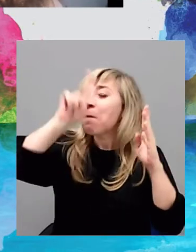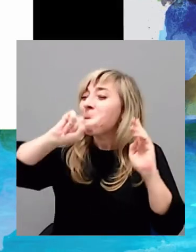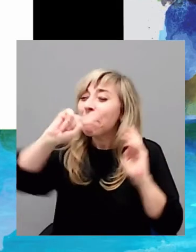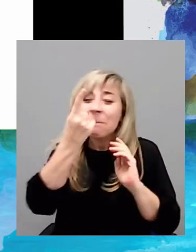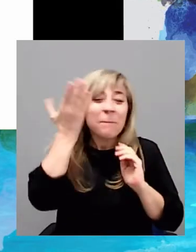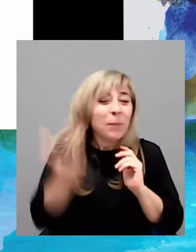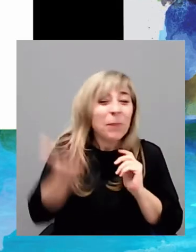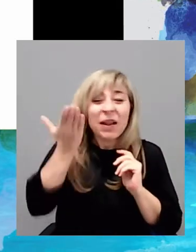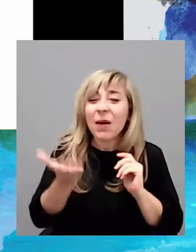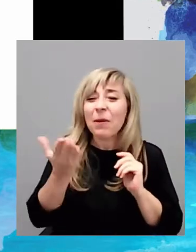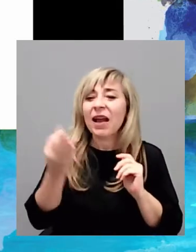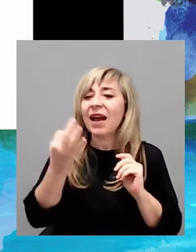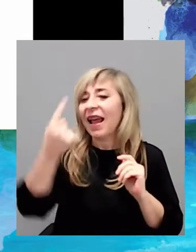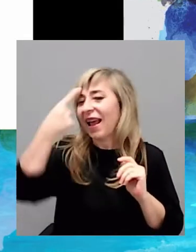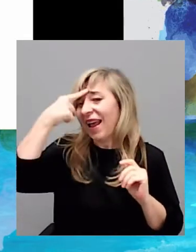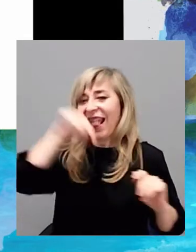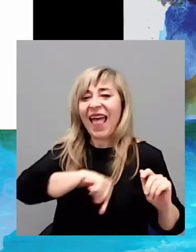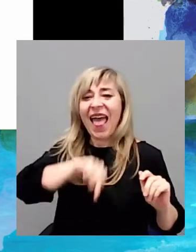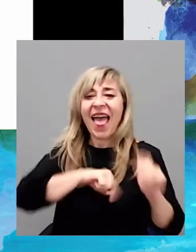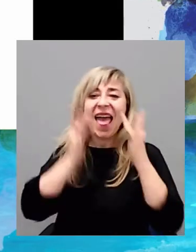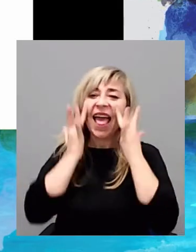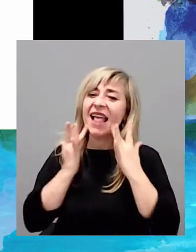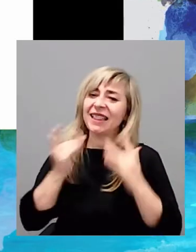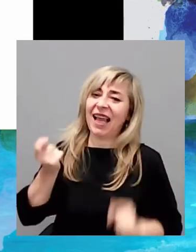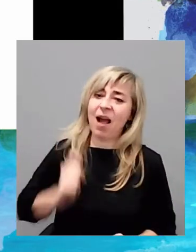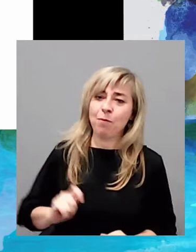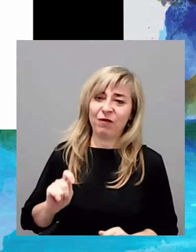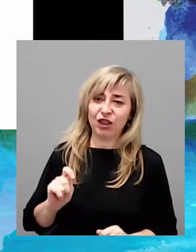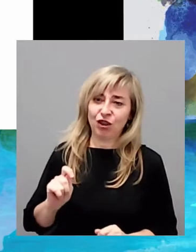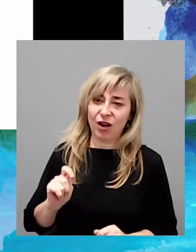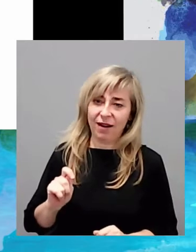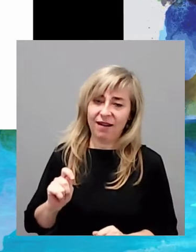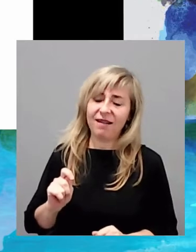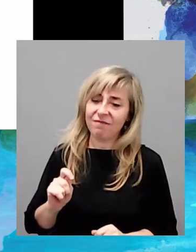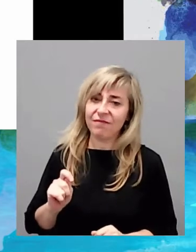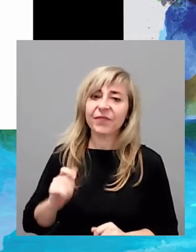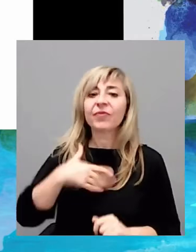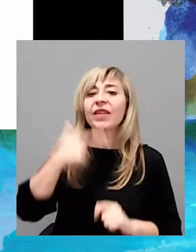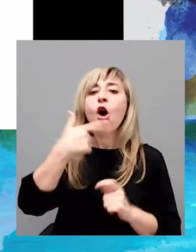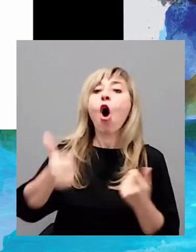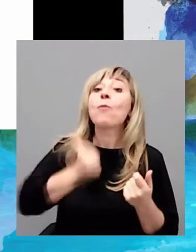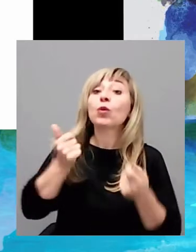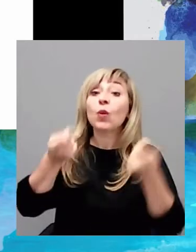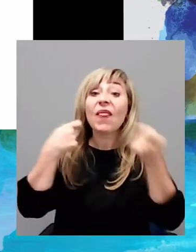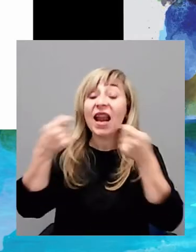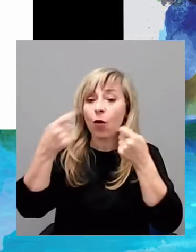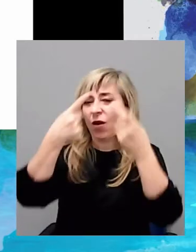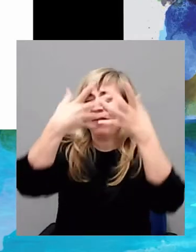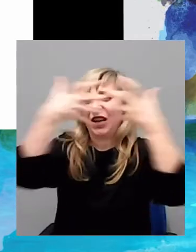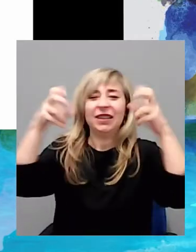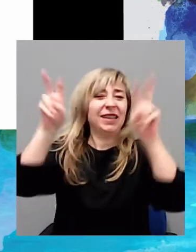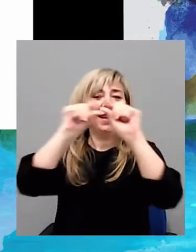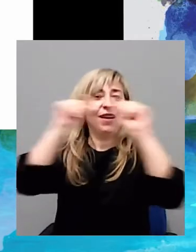professional ethics, it's an opportunity for entertainment. People often